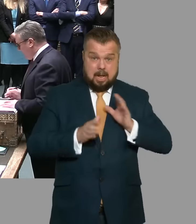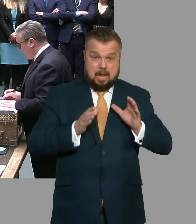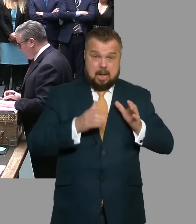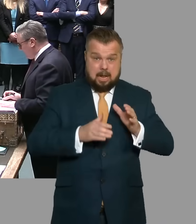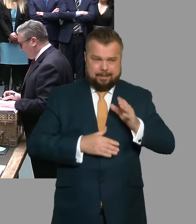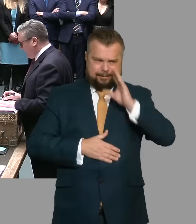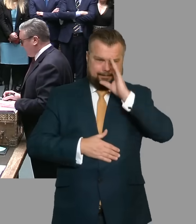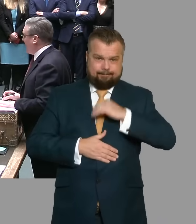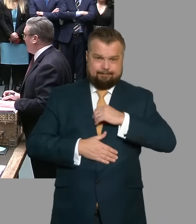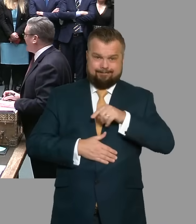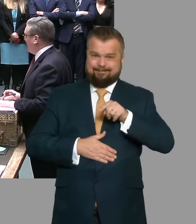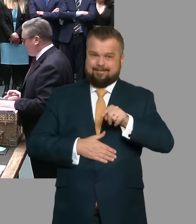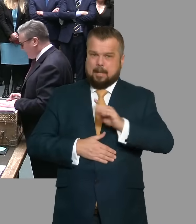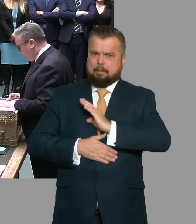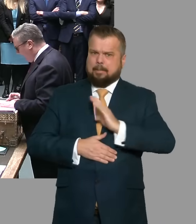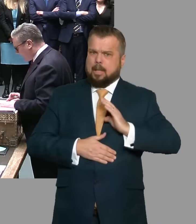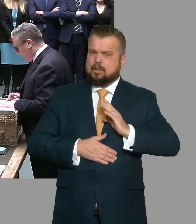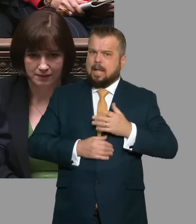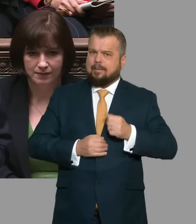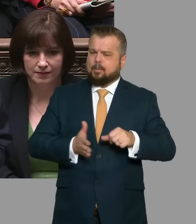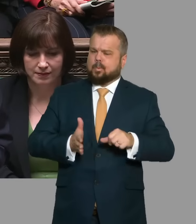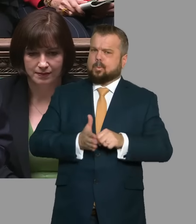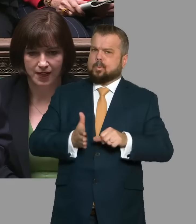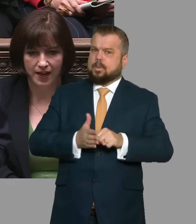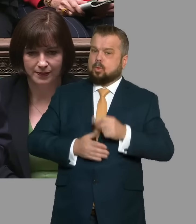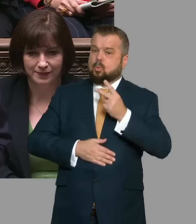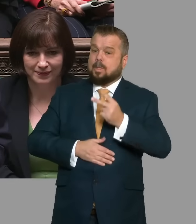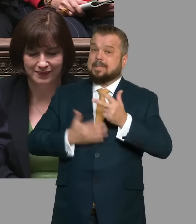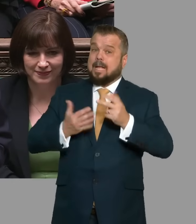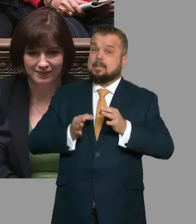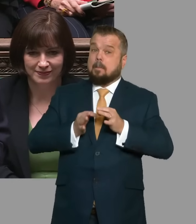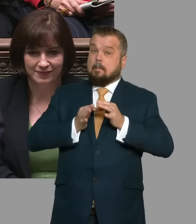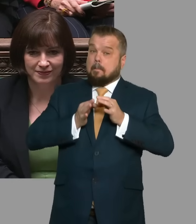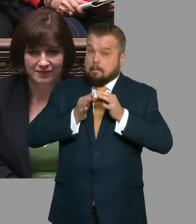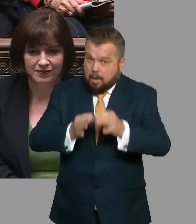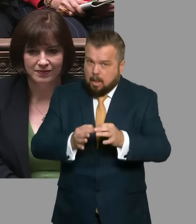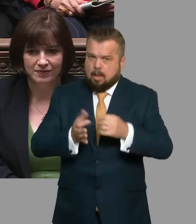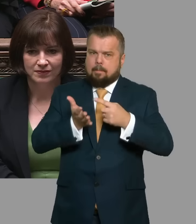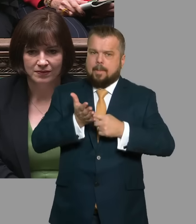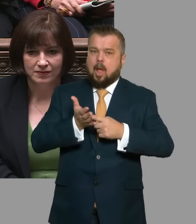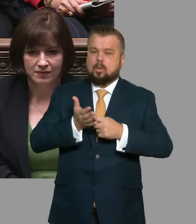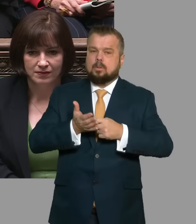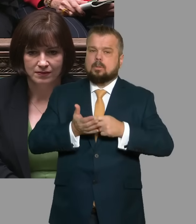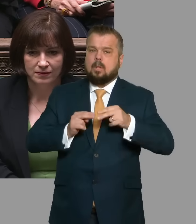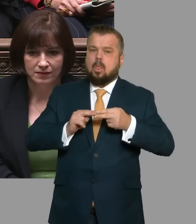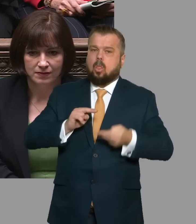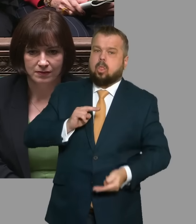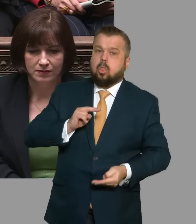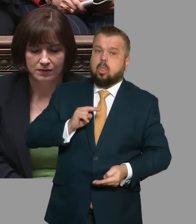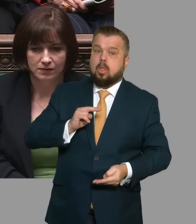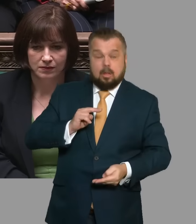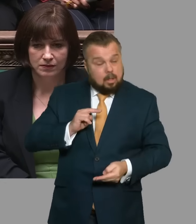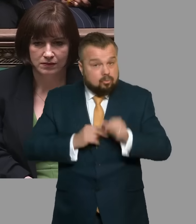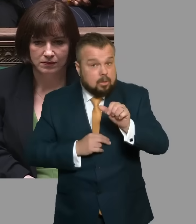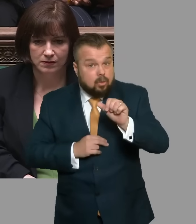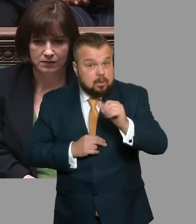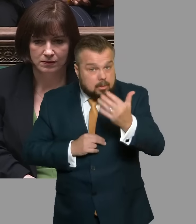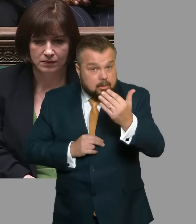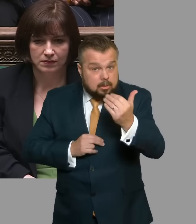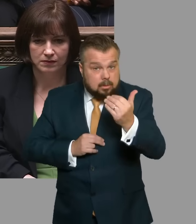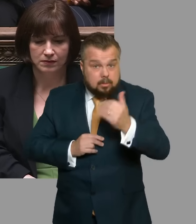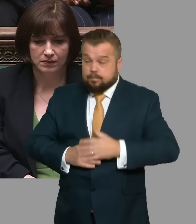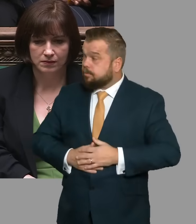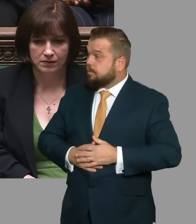proud we're spending more on defence than any time since the last Labour government. The Strategic Defence Review is back the